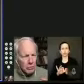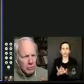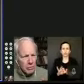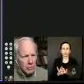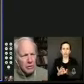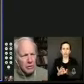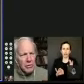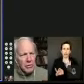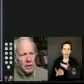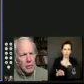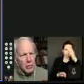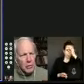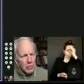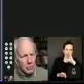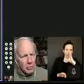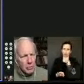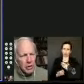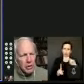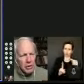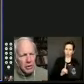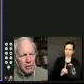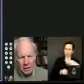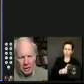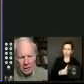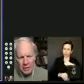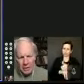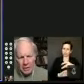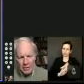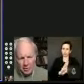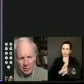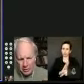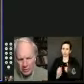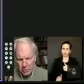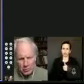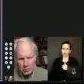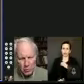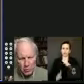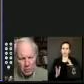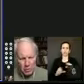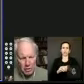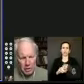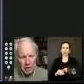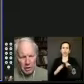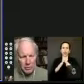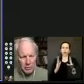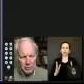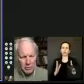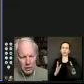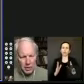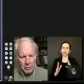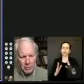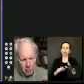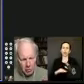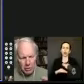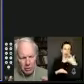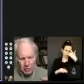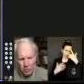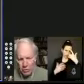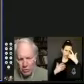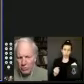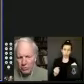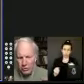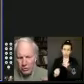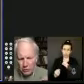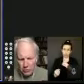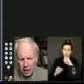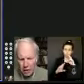was a commissioner in the White House Commission on Mental Health, and in that commission report said, quote,